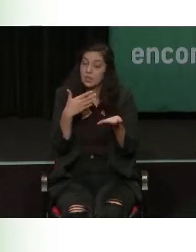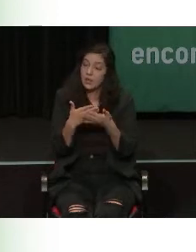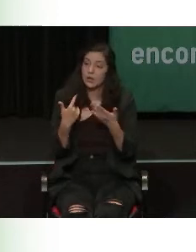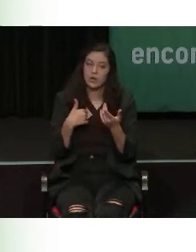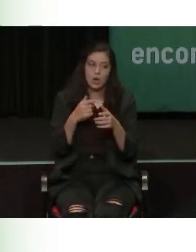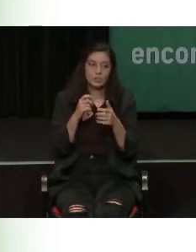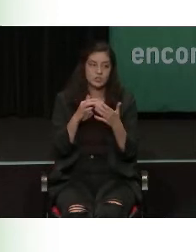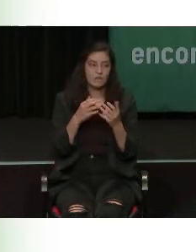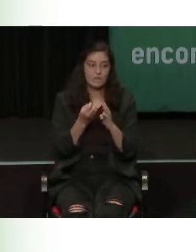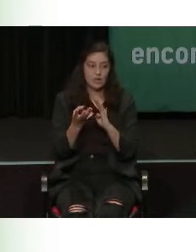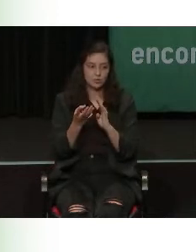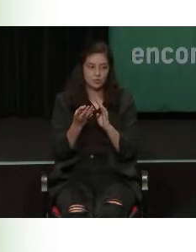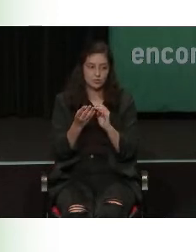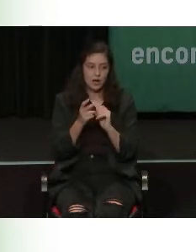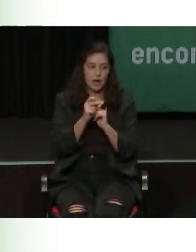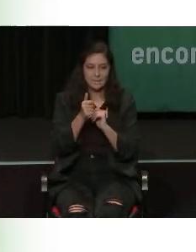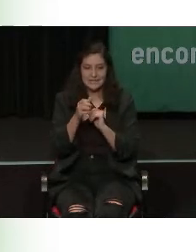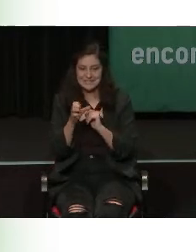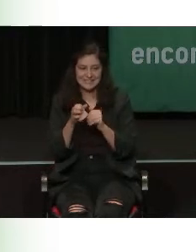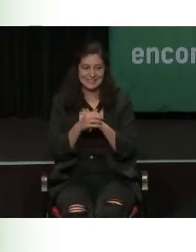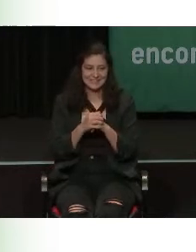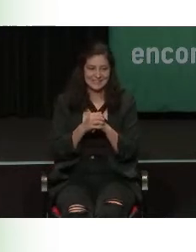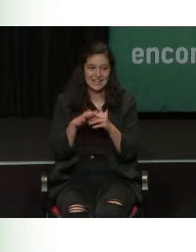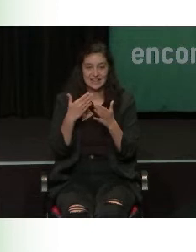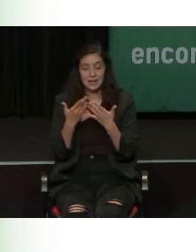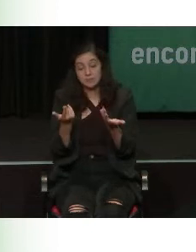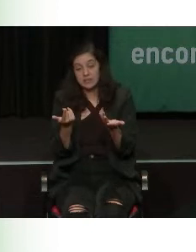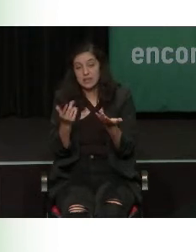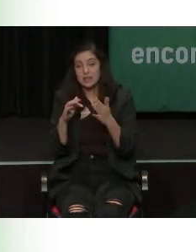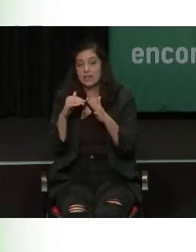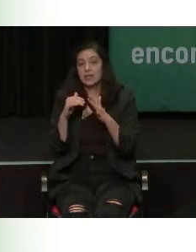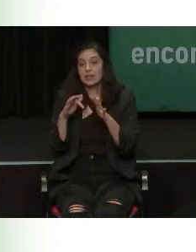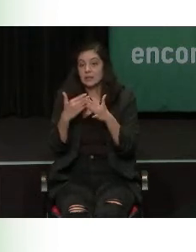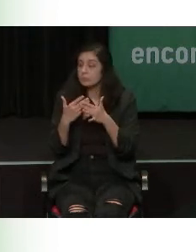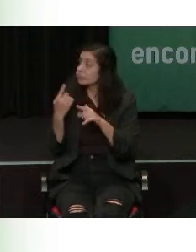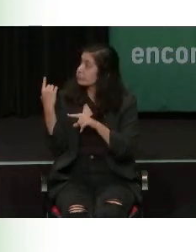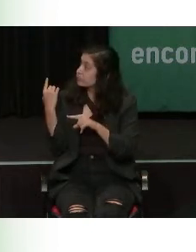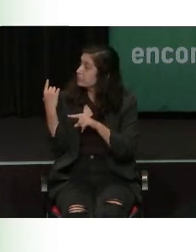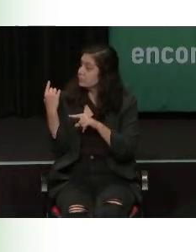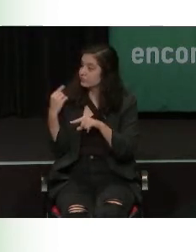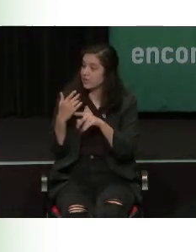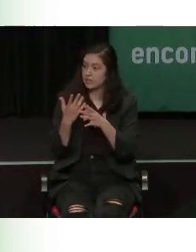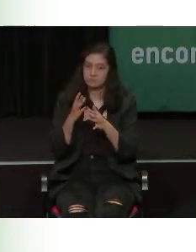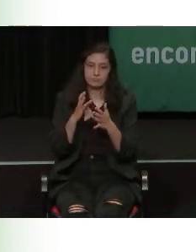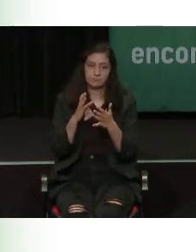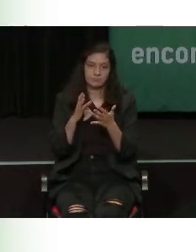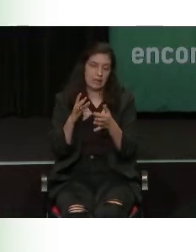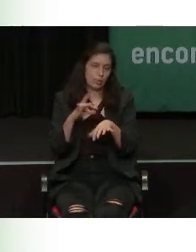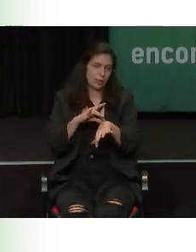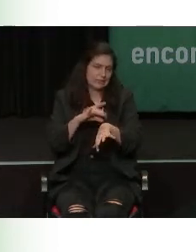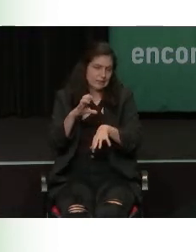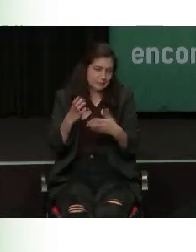raw material, the process of making it and the polymorph shape was having a patent. So we had